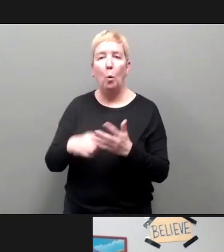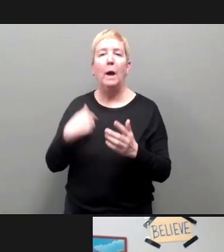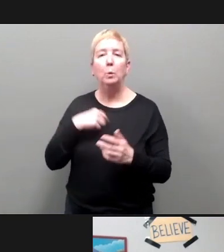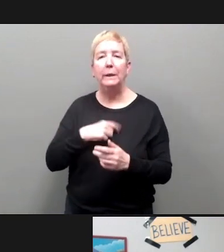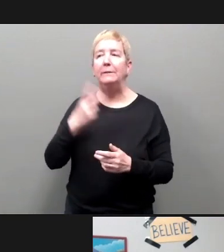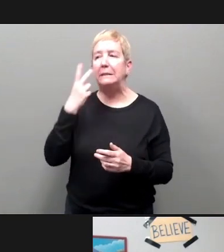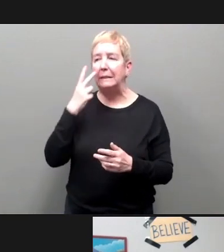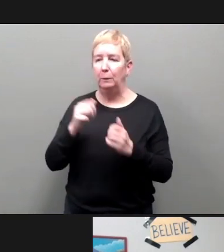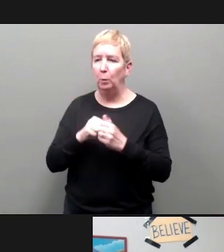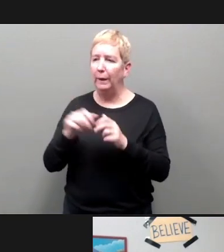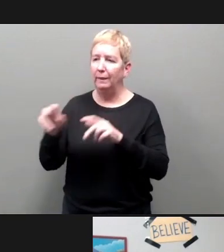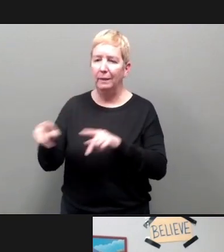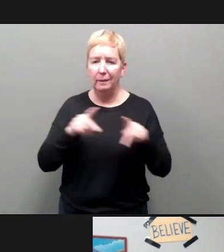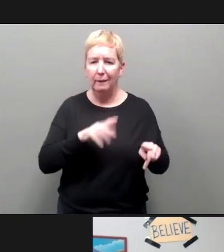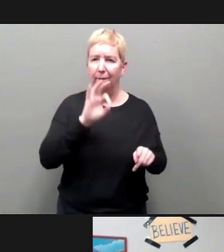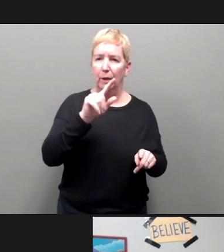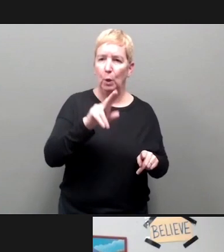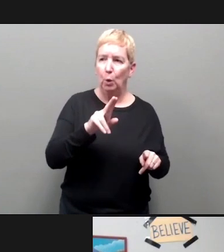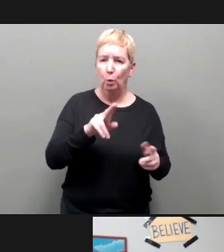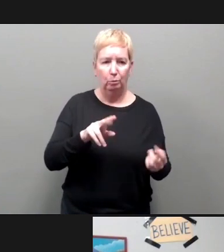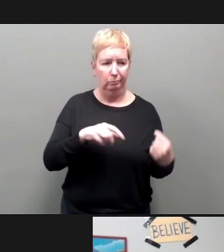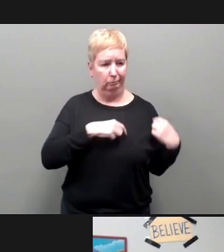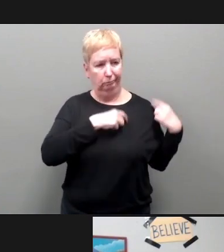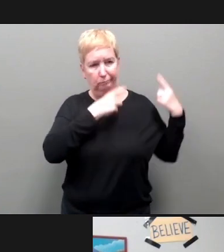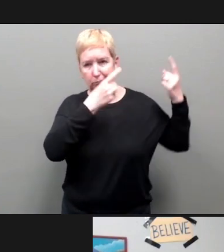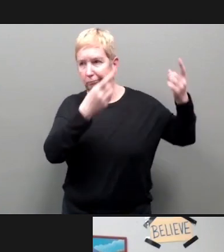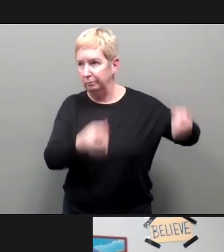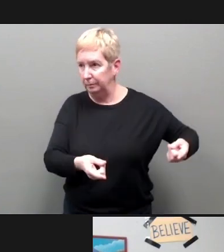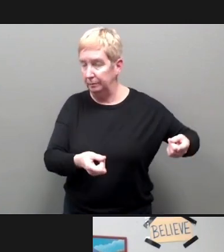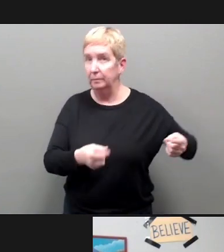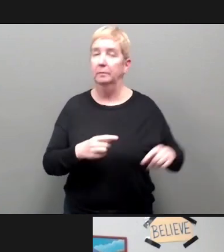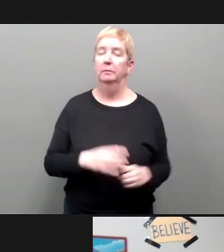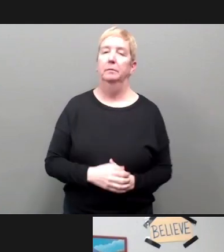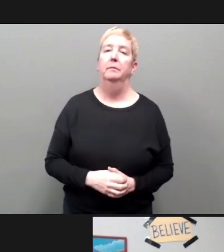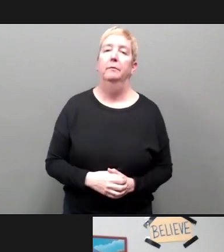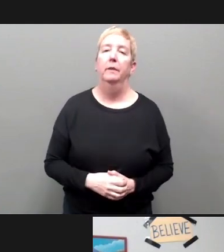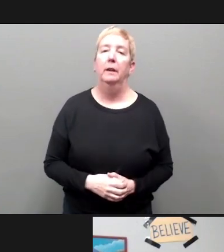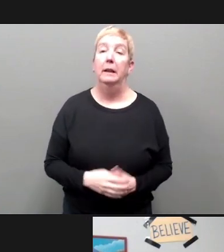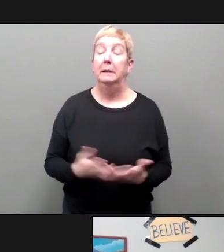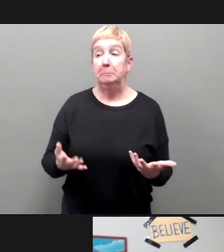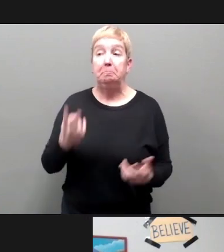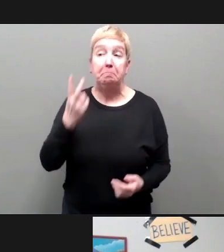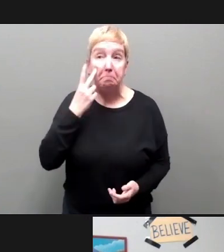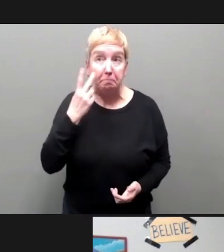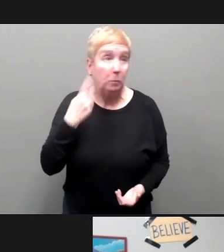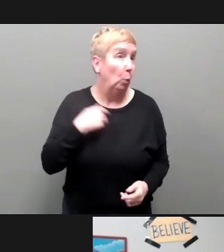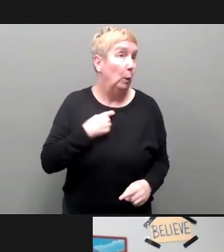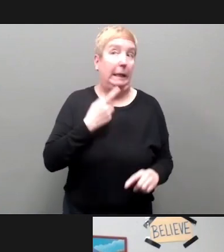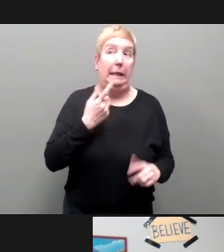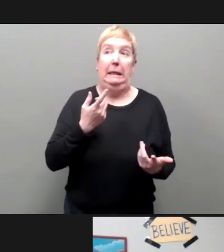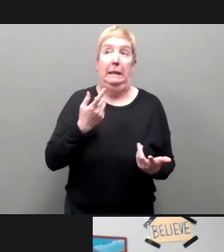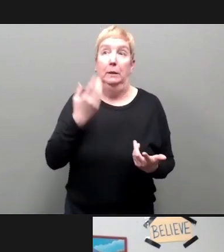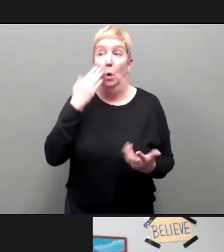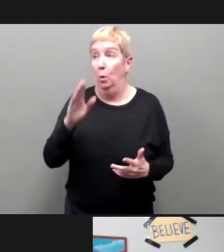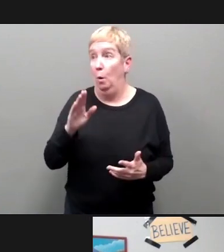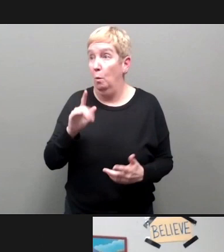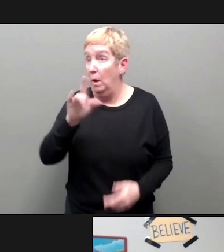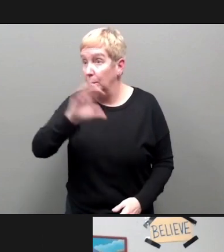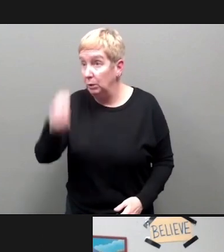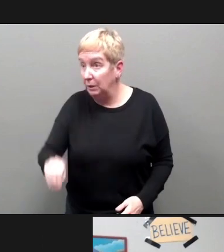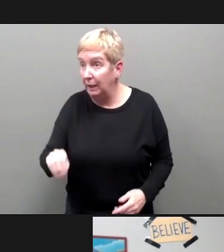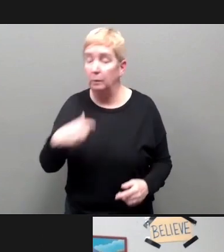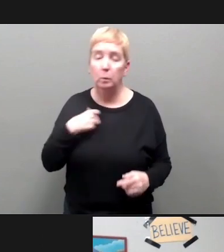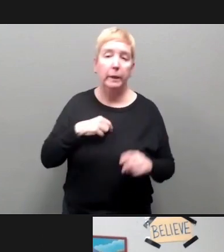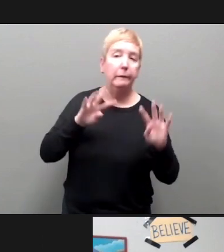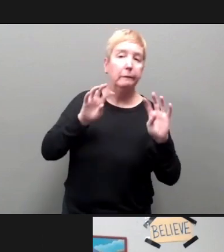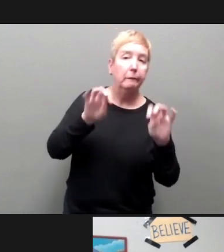influenza over the past 102 years, but only time will tell. We can't know for sure. Hopefully it won't be a booster every 3